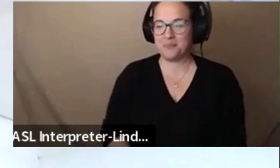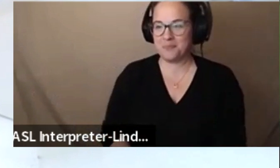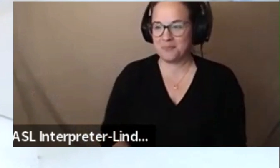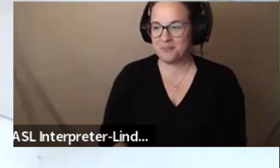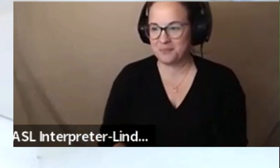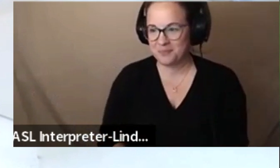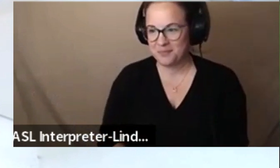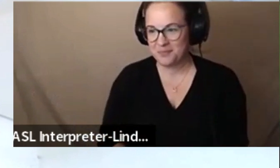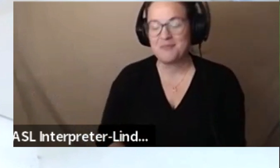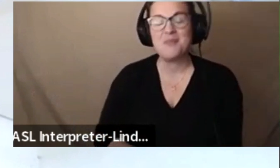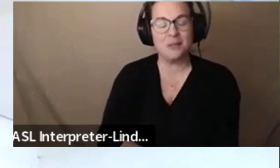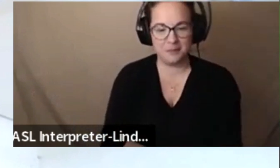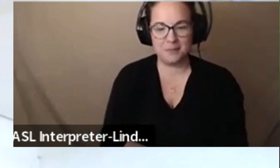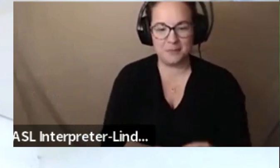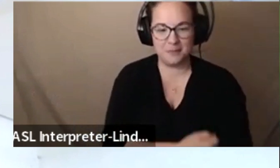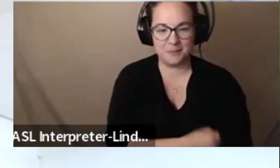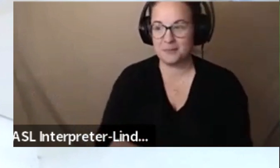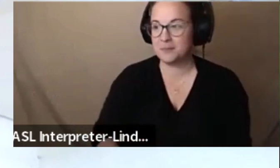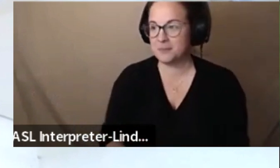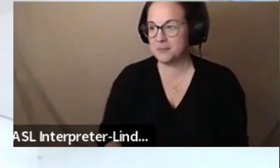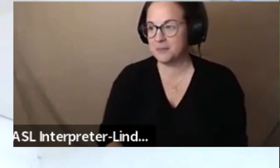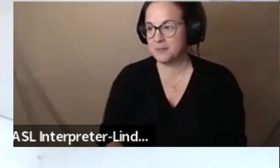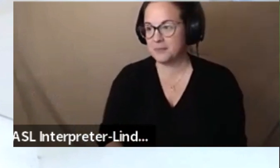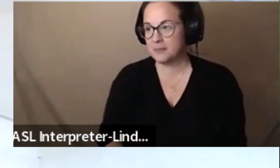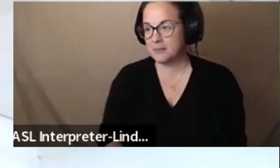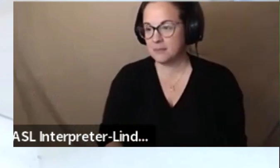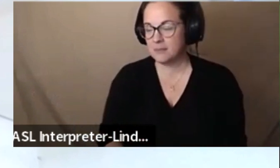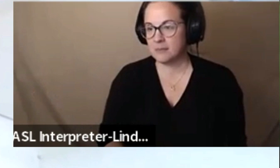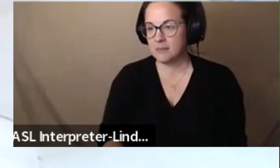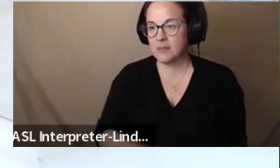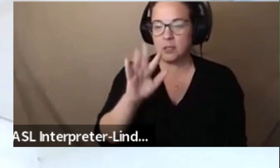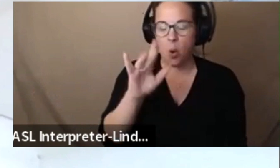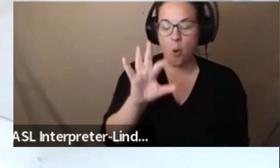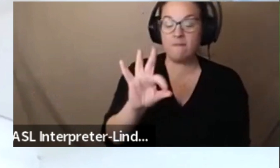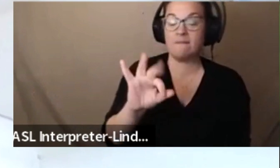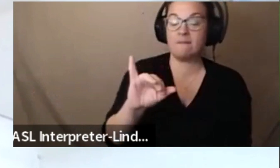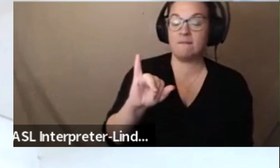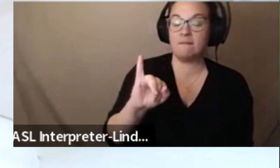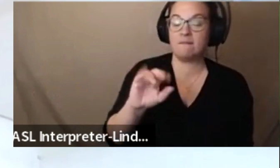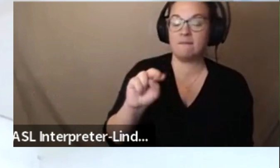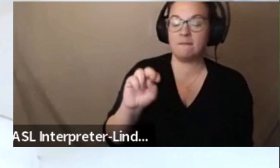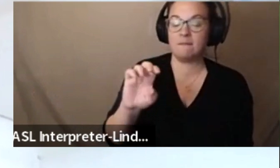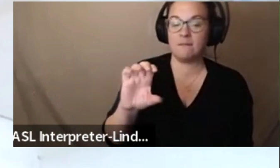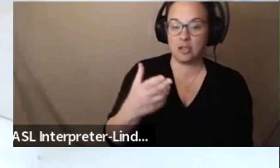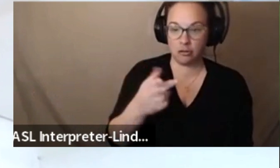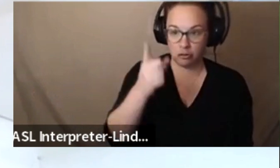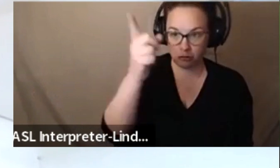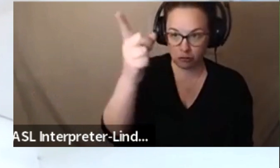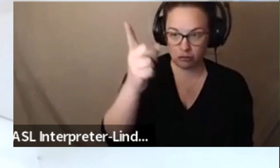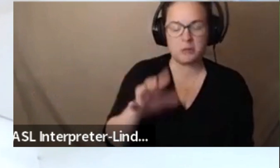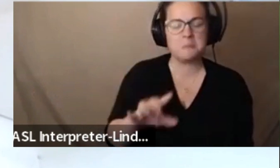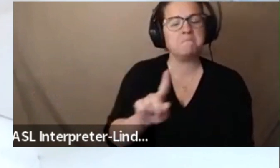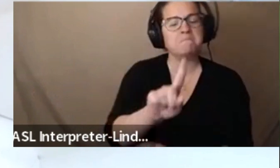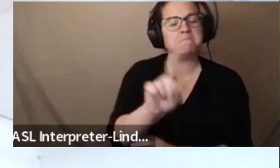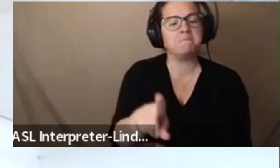I've got you to myself. So the question that Finch